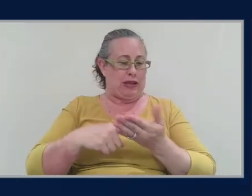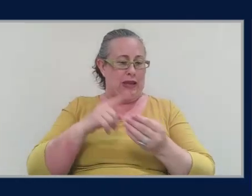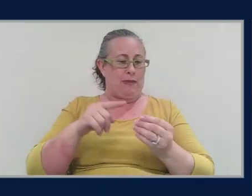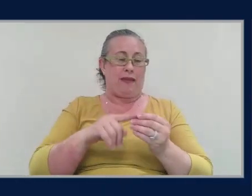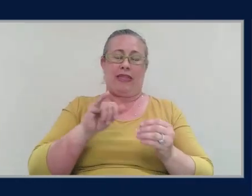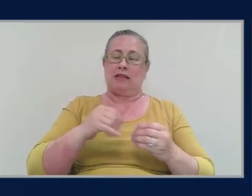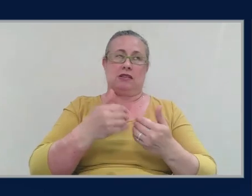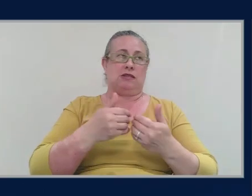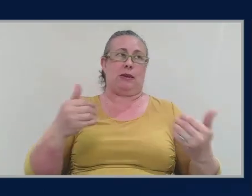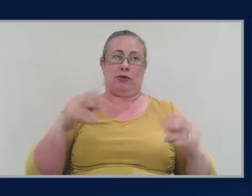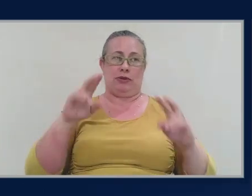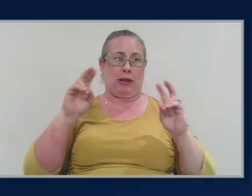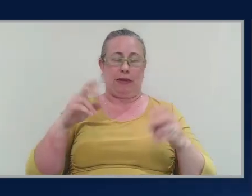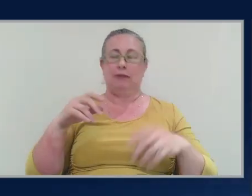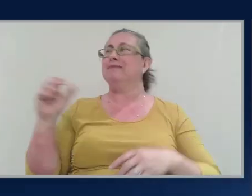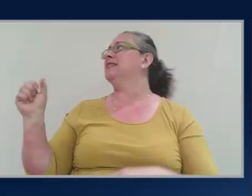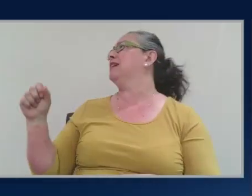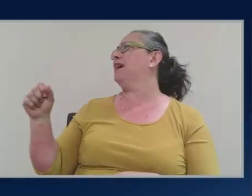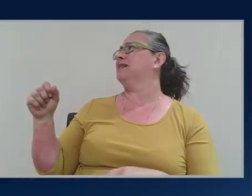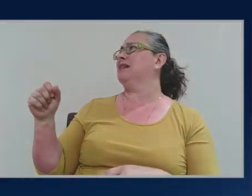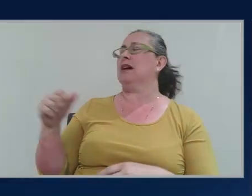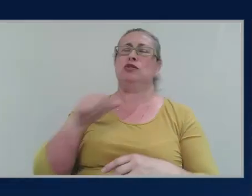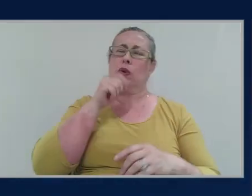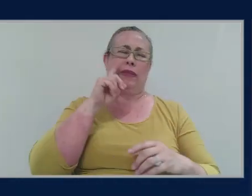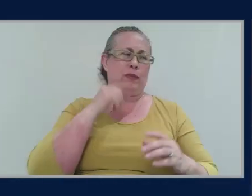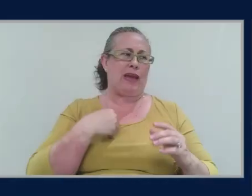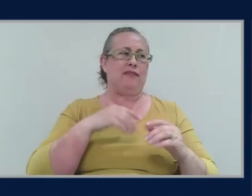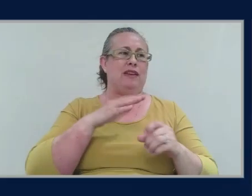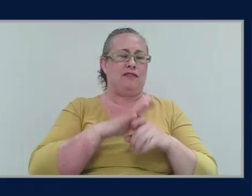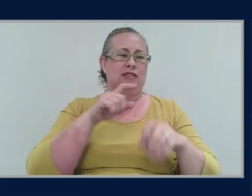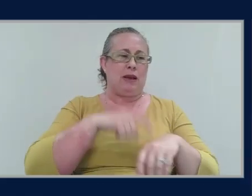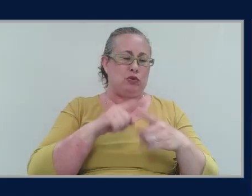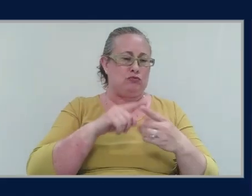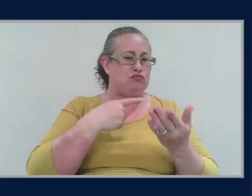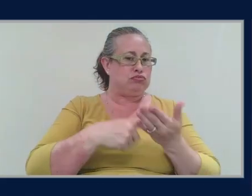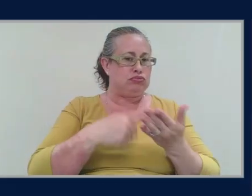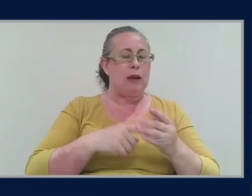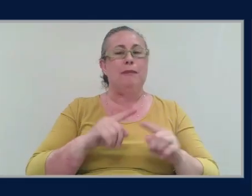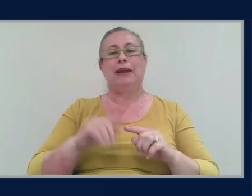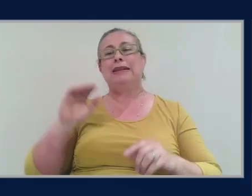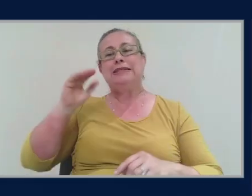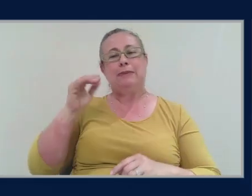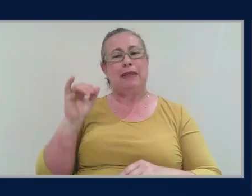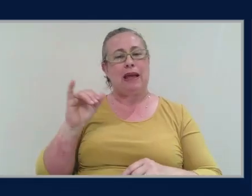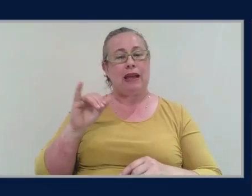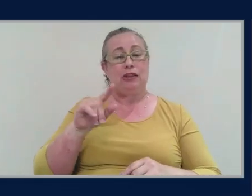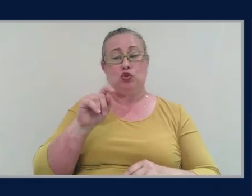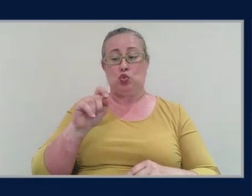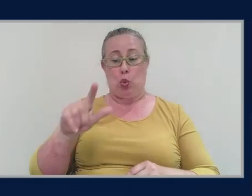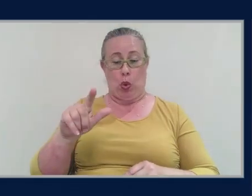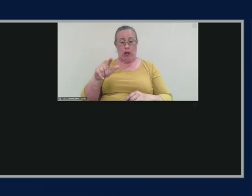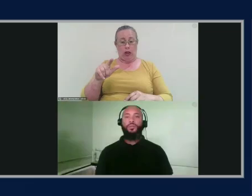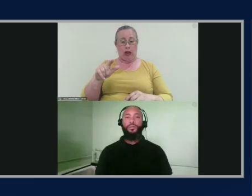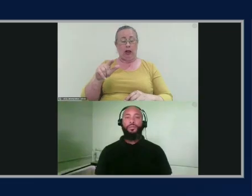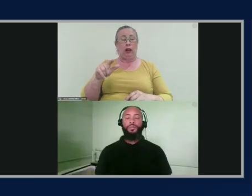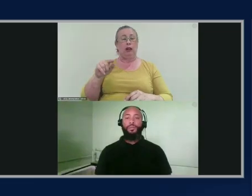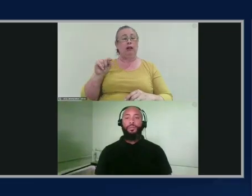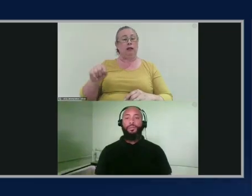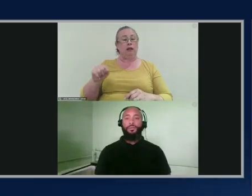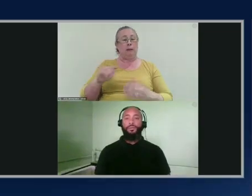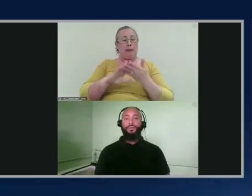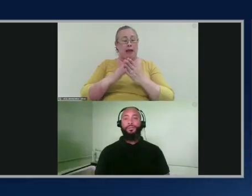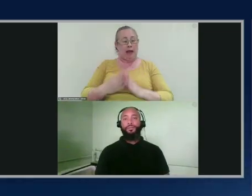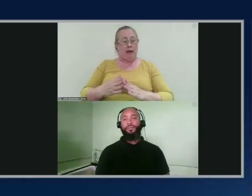topic we don't have enough time to get into today. But it sounds like the tooling becomes vastly important